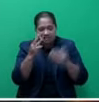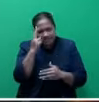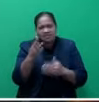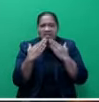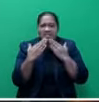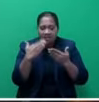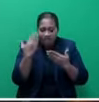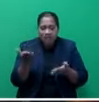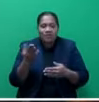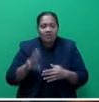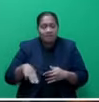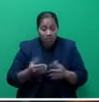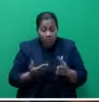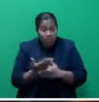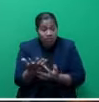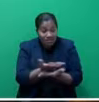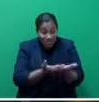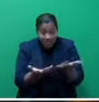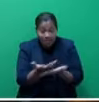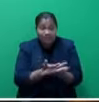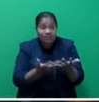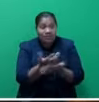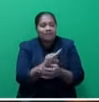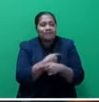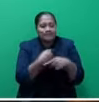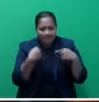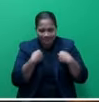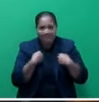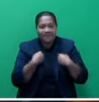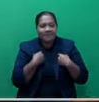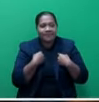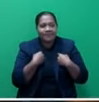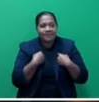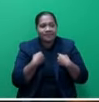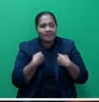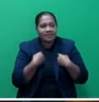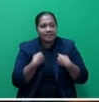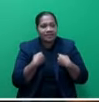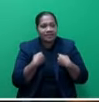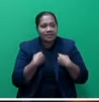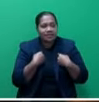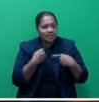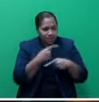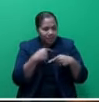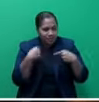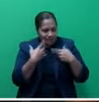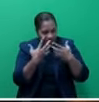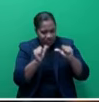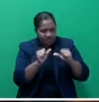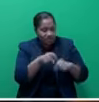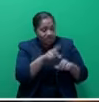Honourable Member. Through dialogue and negotiation, we have managed to engage our Fijian workers in these three sectors,